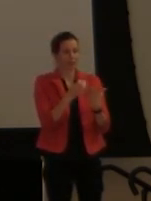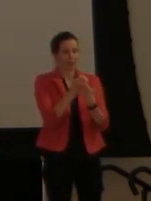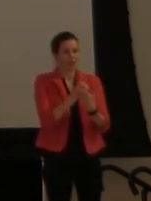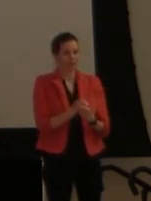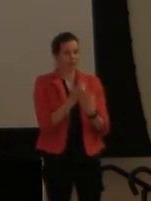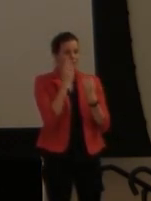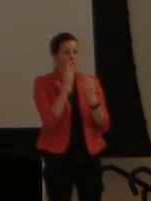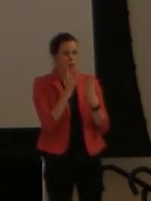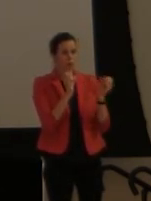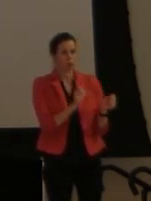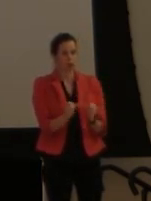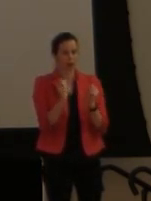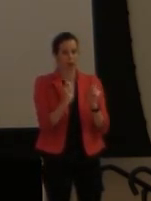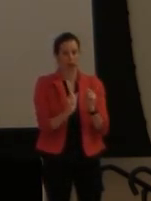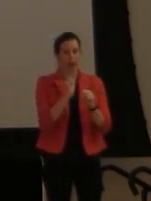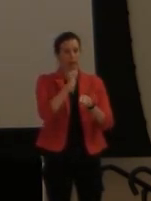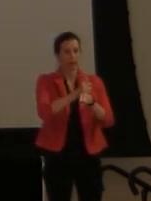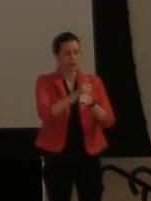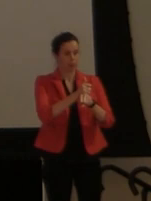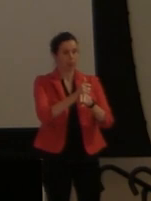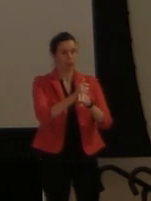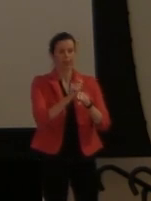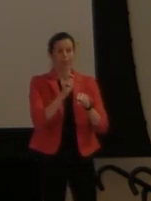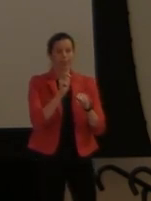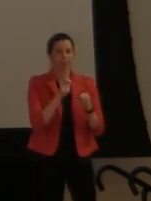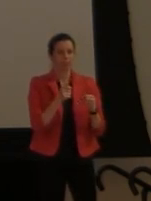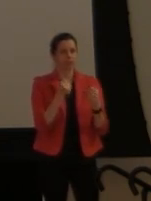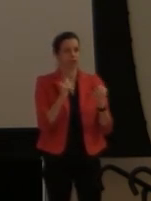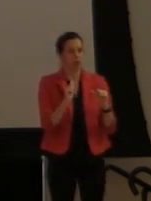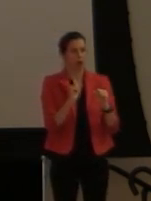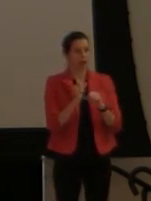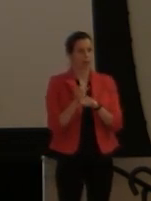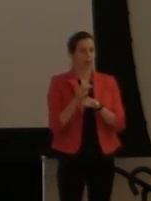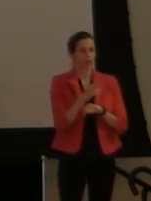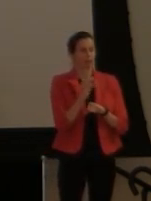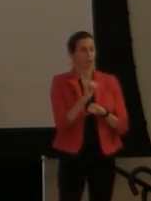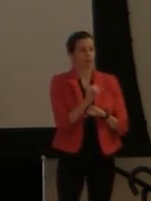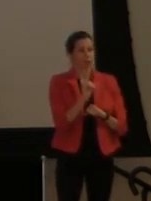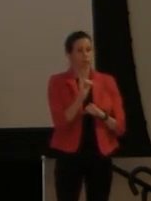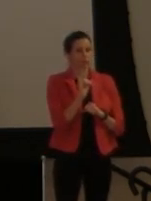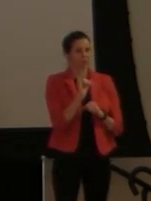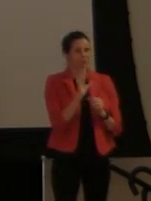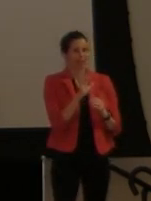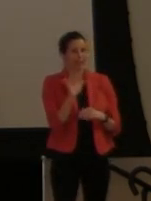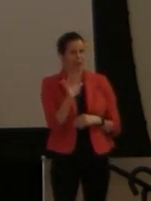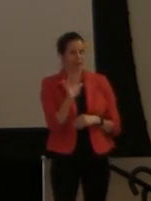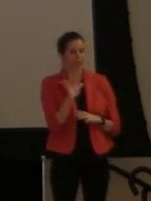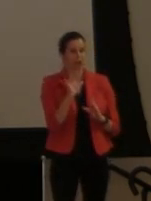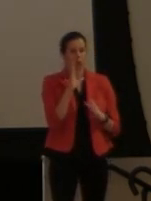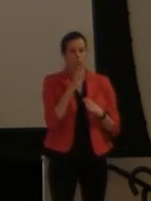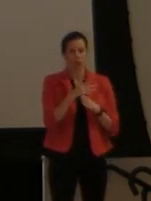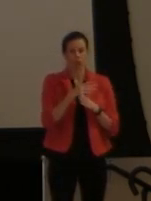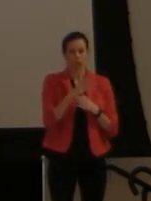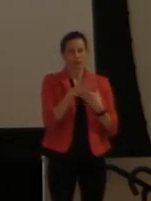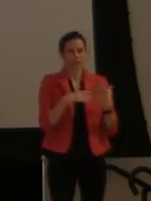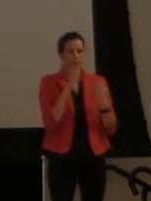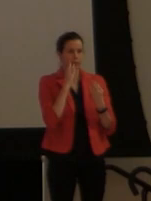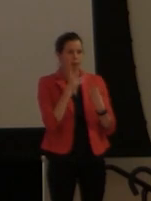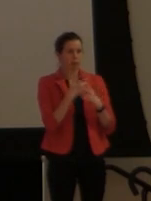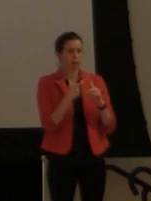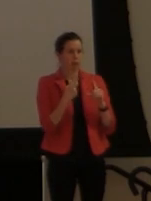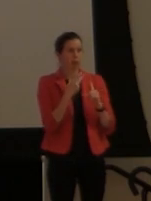evidence-informed strategies that can be implemented to close those health gaps. And I'll be sharing more information from both of